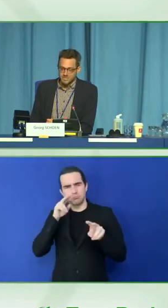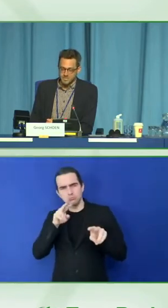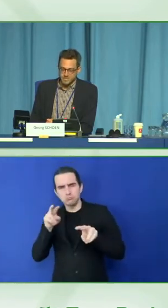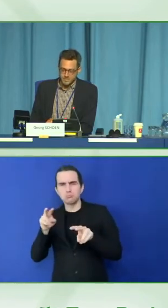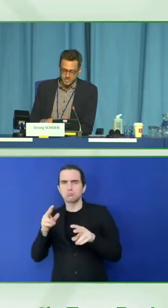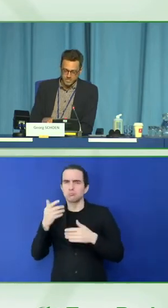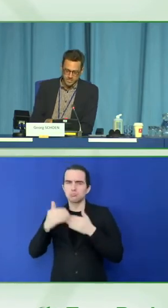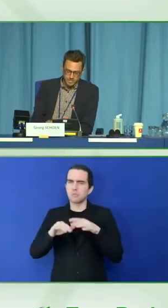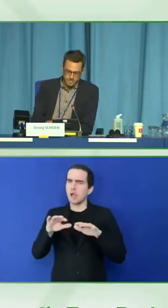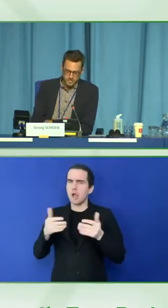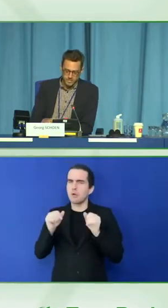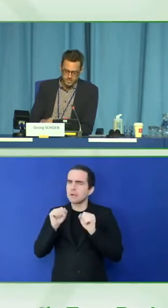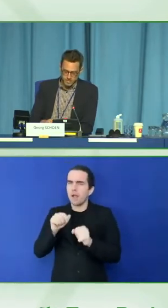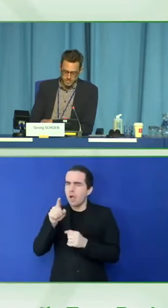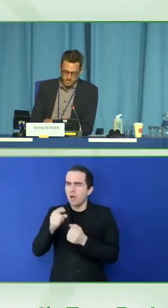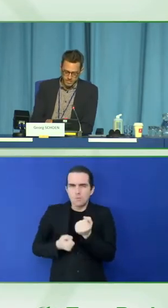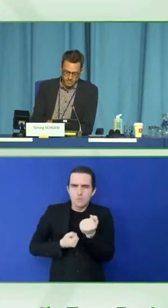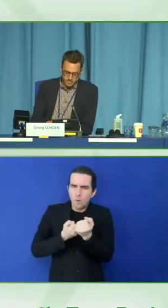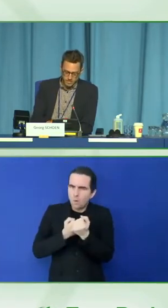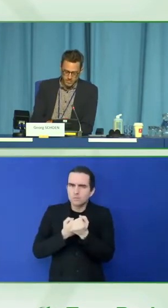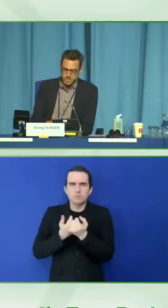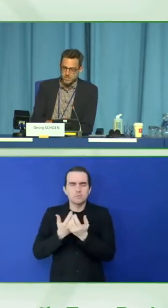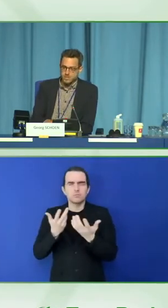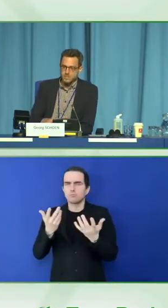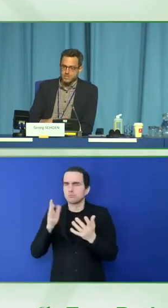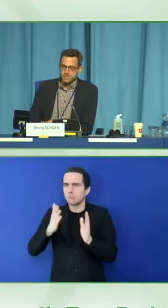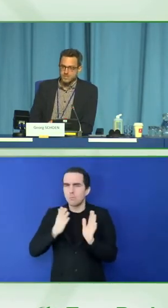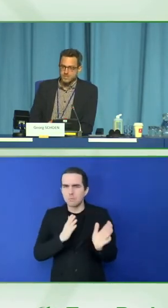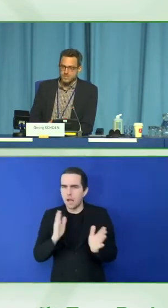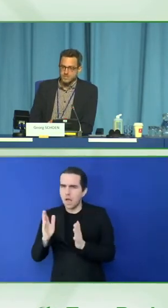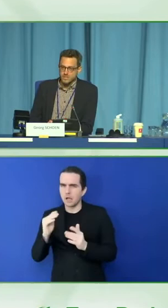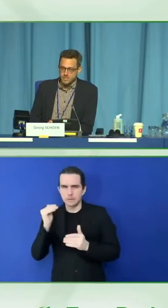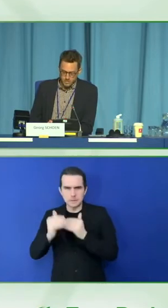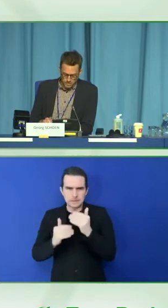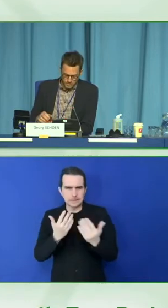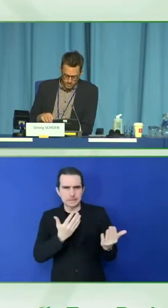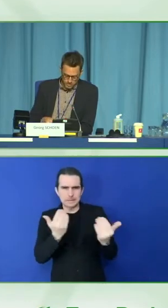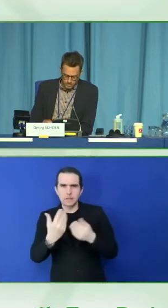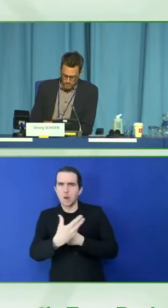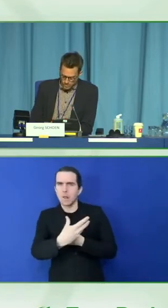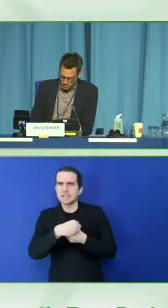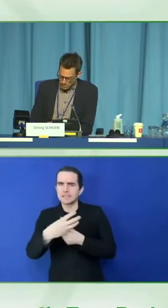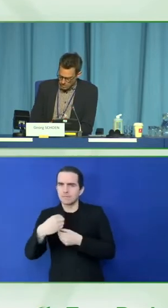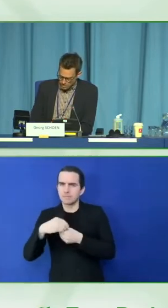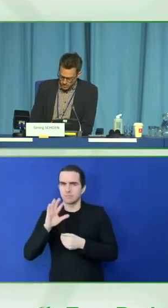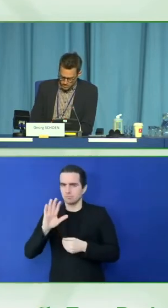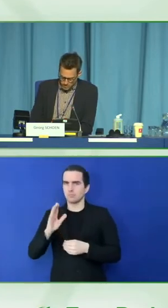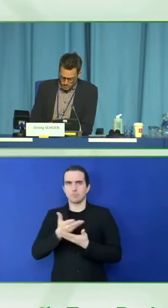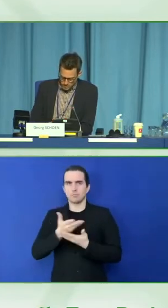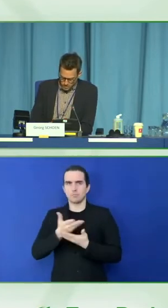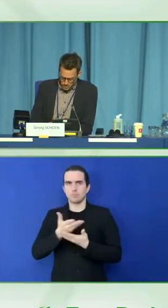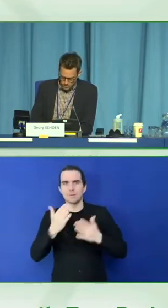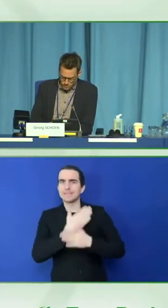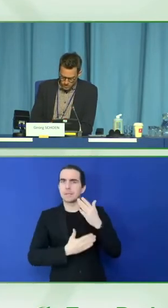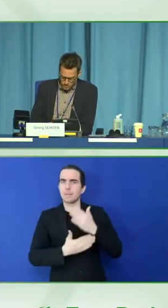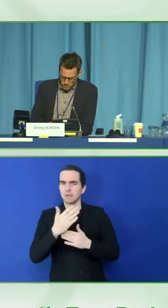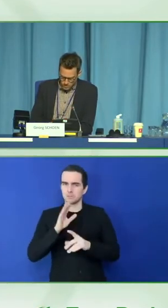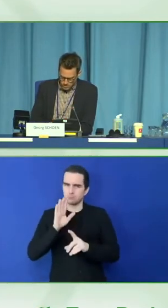Sure. I think in our experience, what we found is the biggest challenge